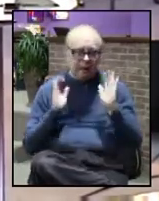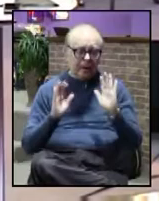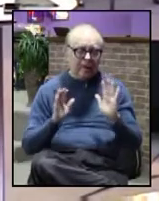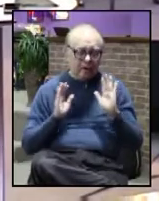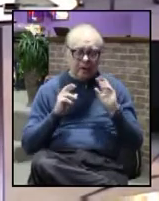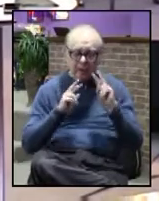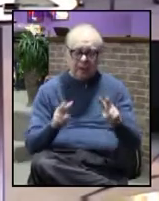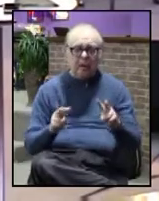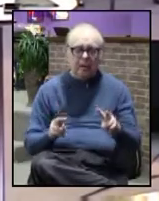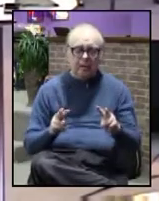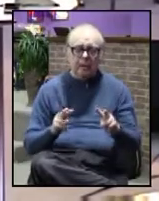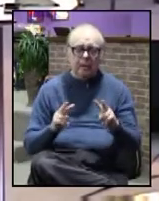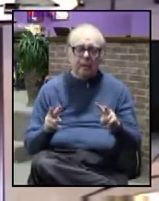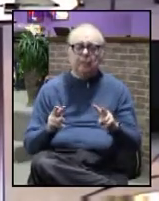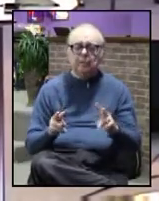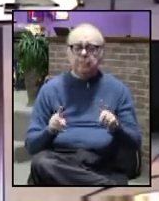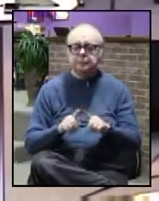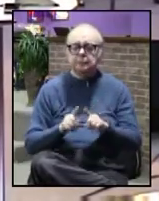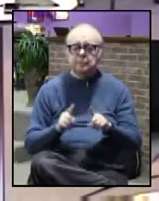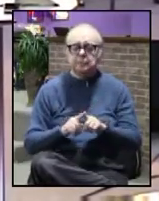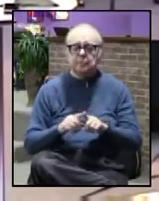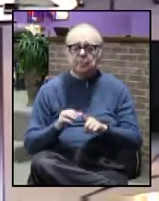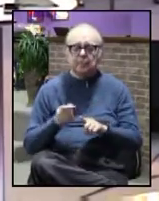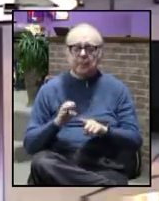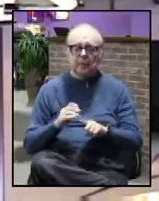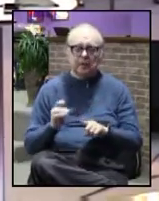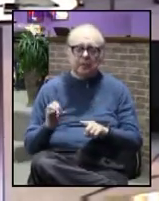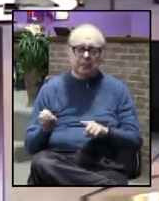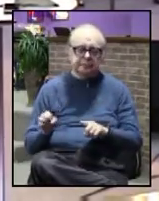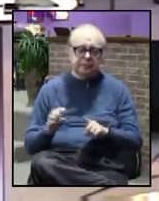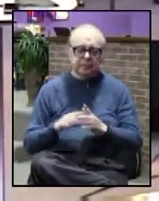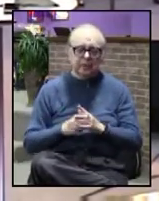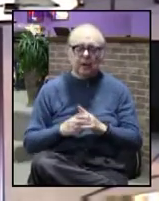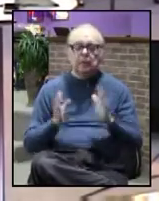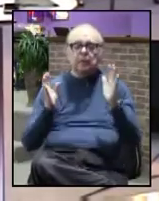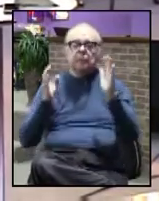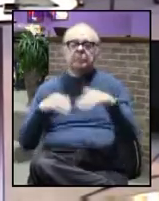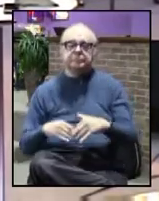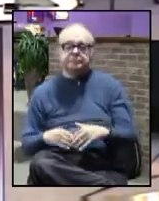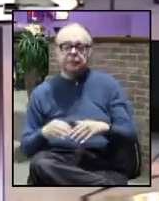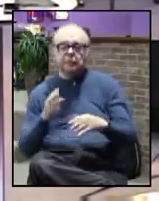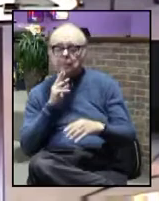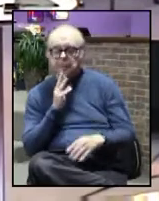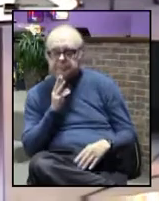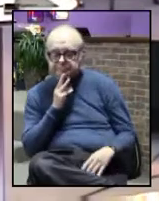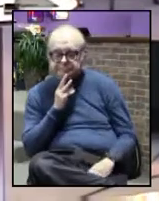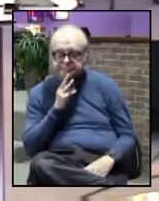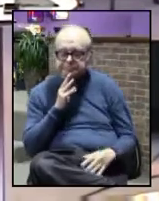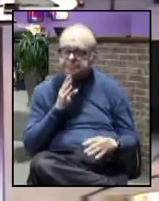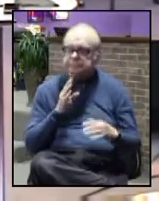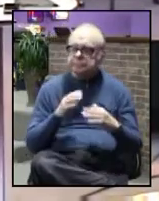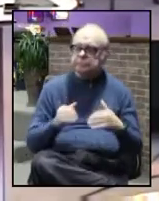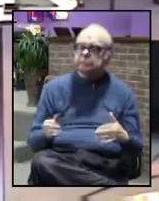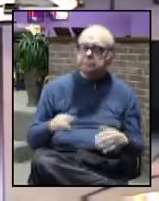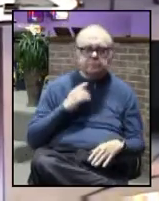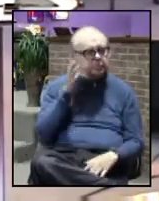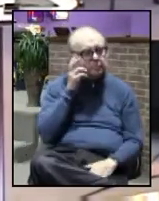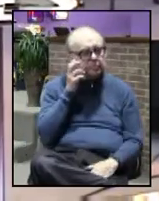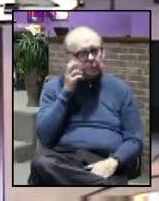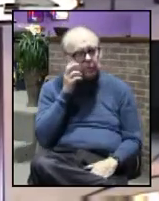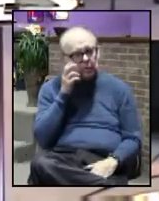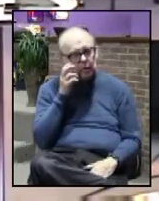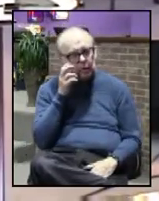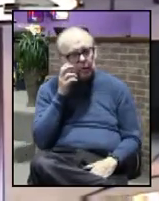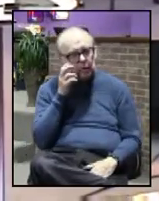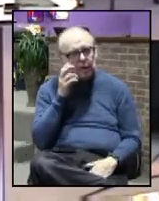fantastic, watch. And you watch as this glacier over here just starts falling into the water, and it breaks apart, and all you hear is this